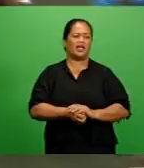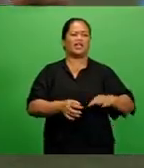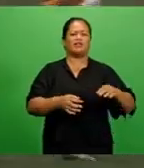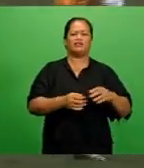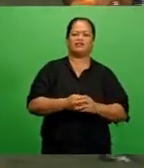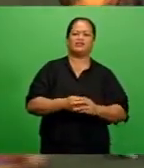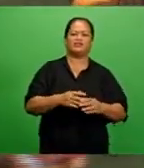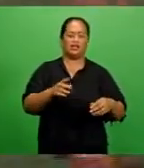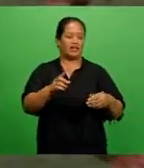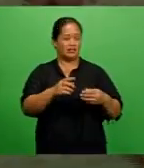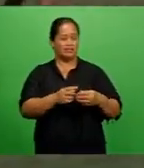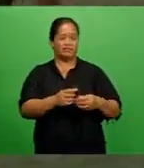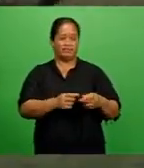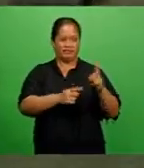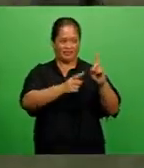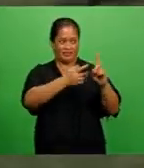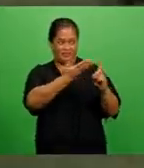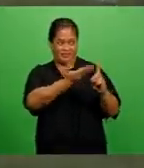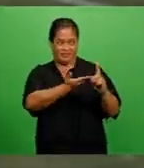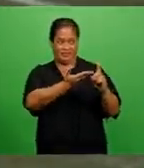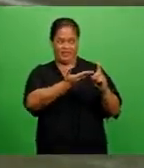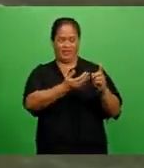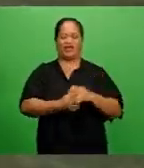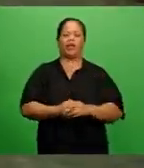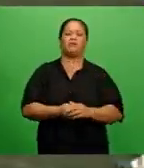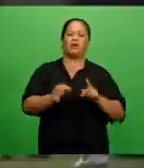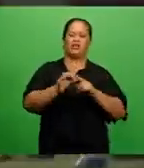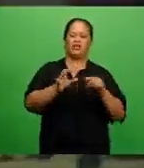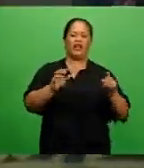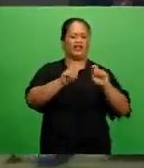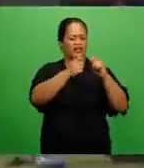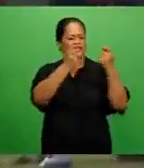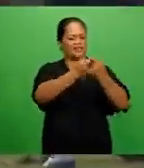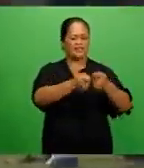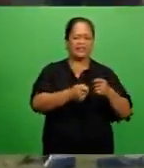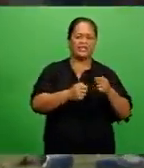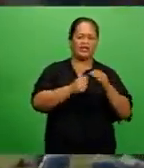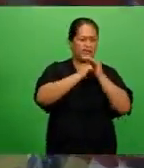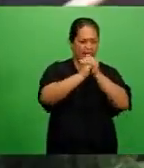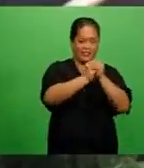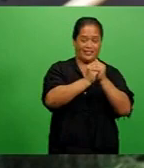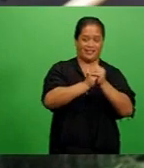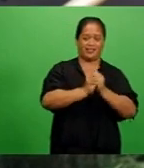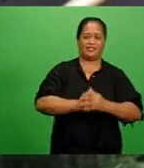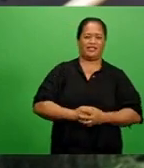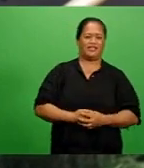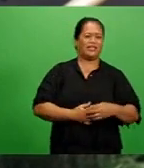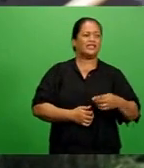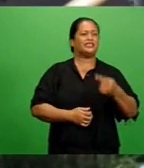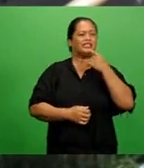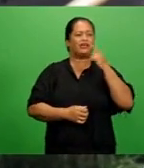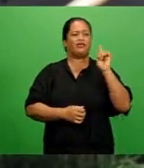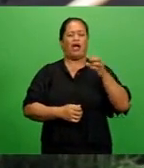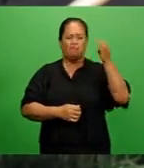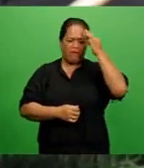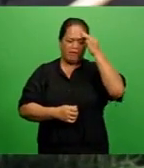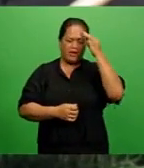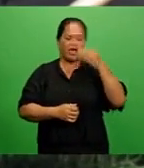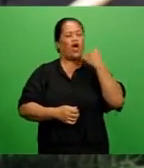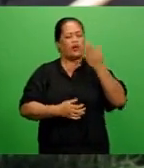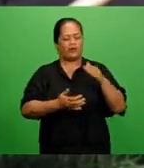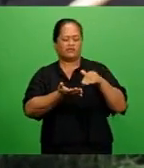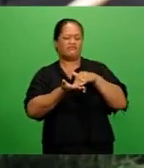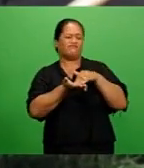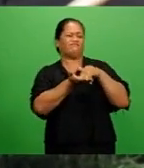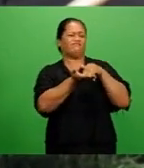credits Kulinisau, his teammate Taniela Sandrungu says his mom has been there from the start. Not only this season, from day one I